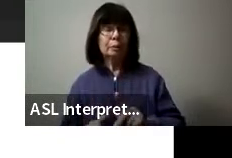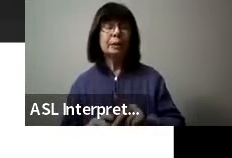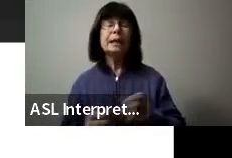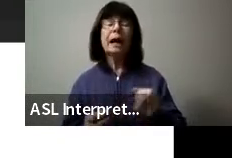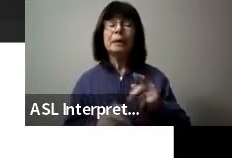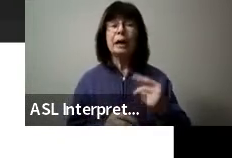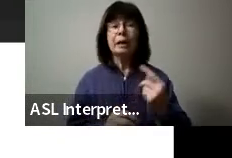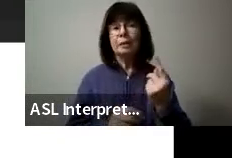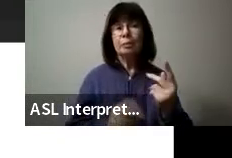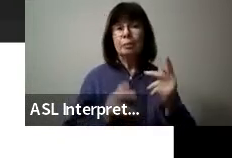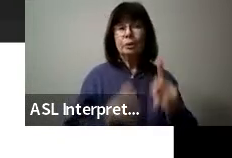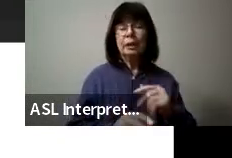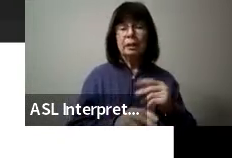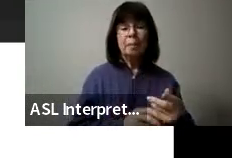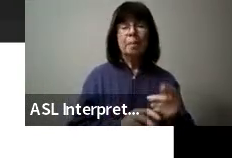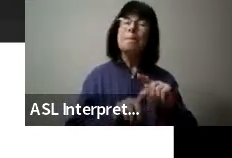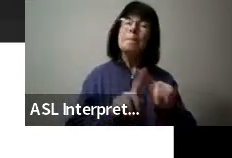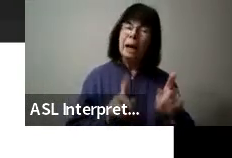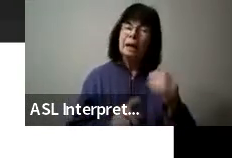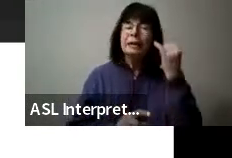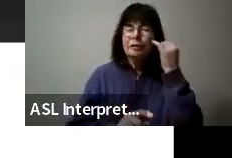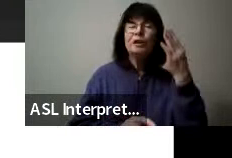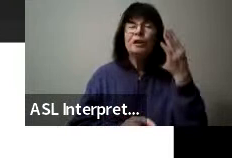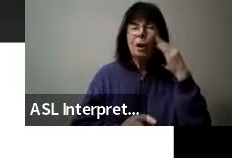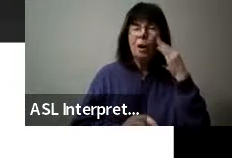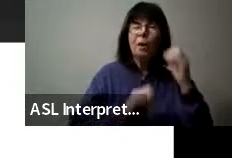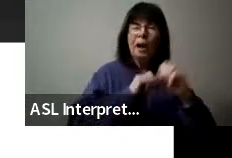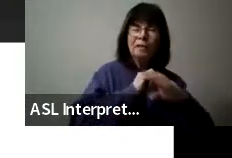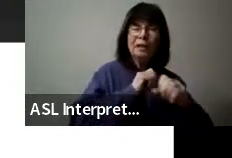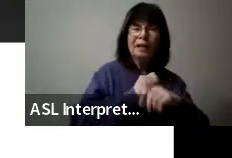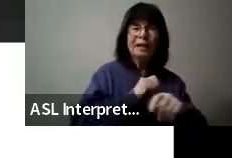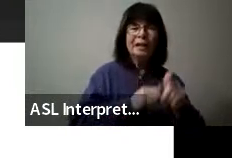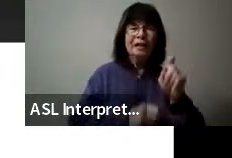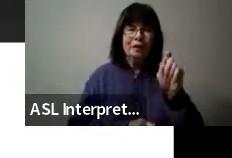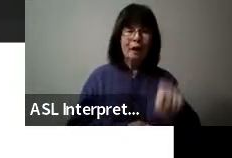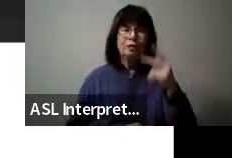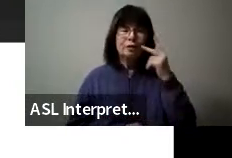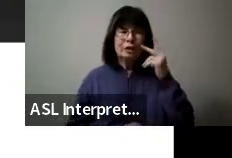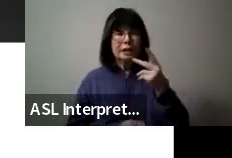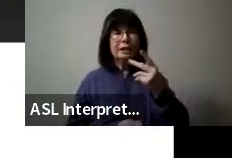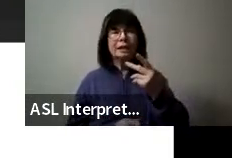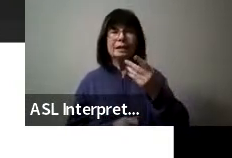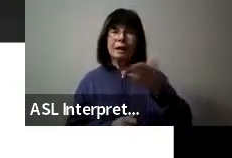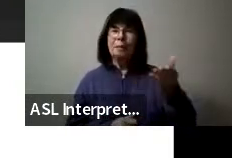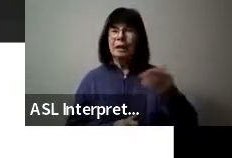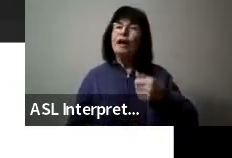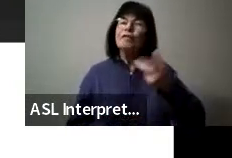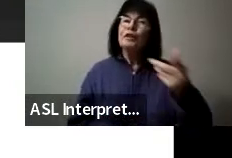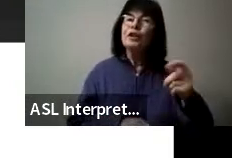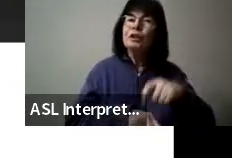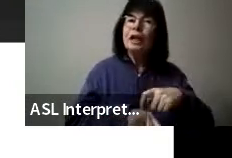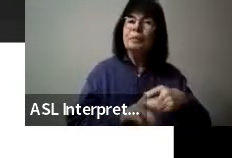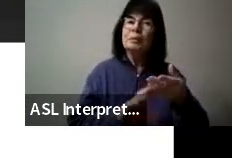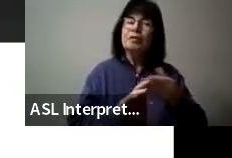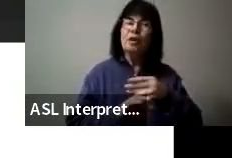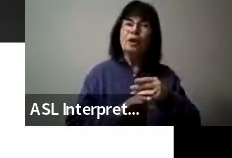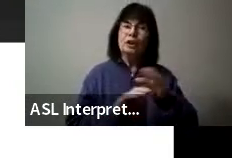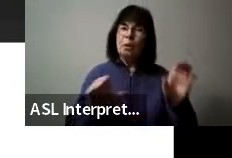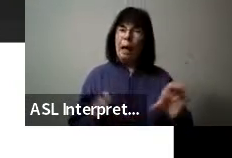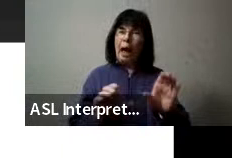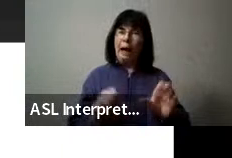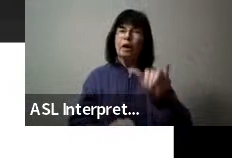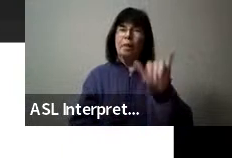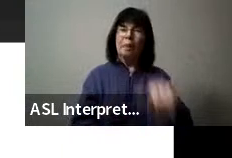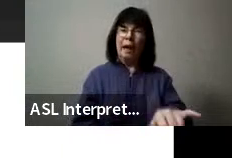you know anything about advertising, I know it works on me, you got to see something a few times before you take action. So